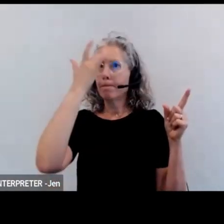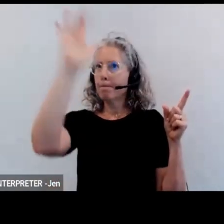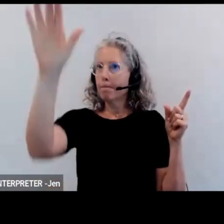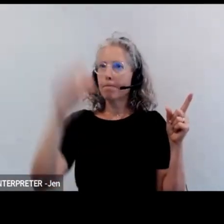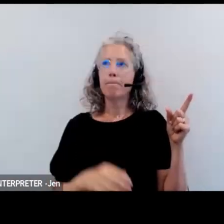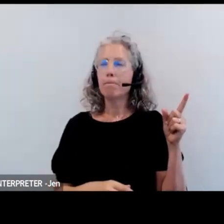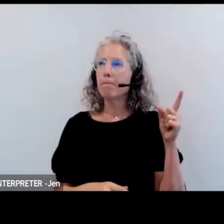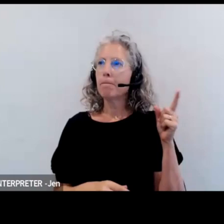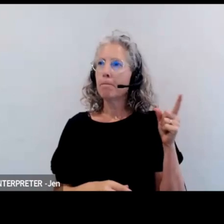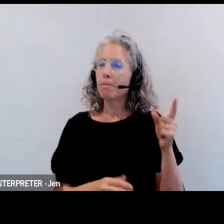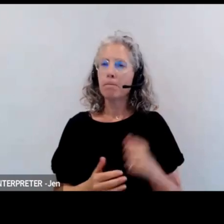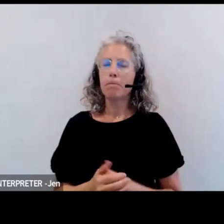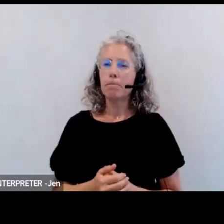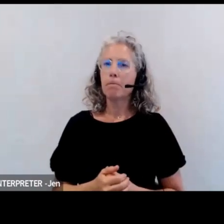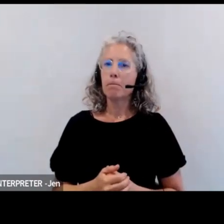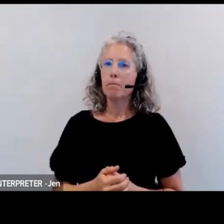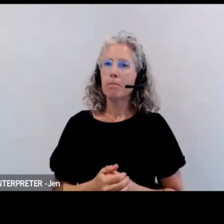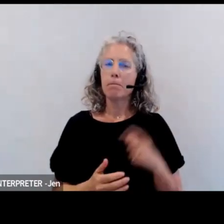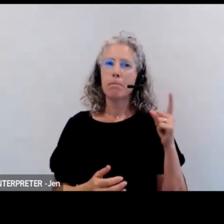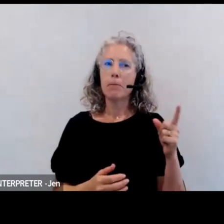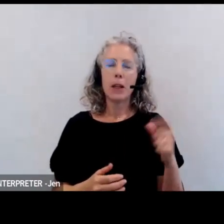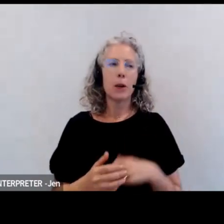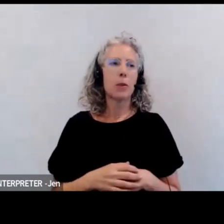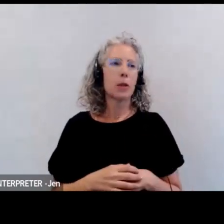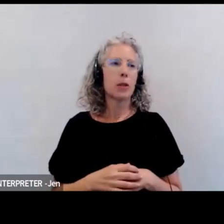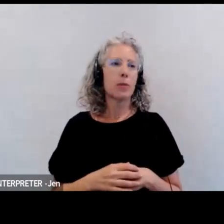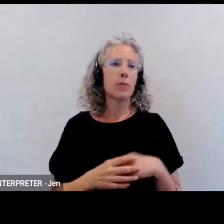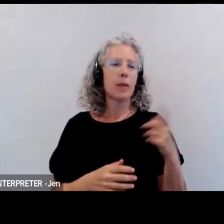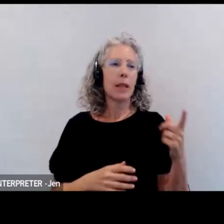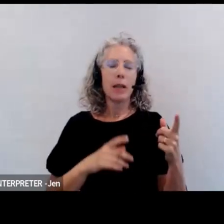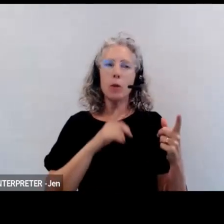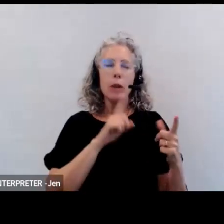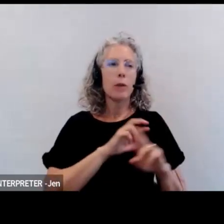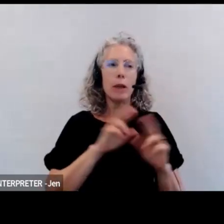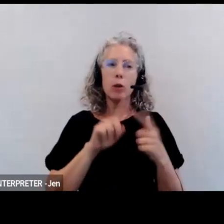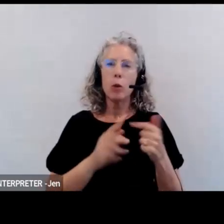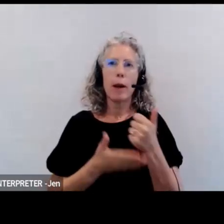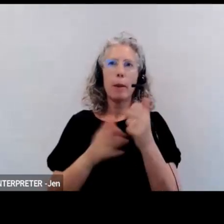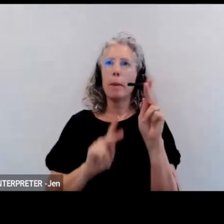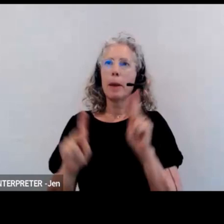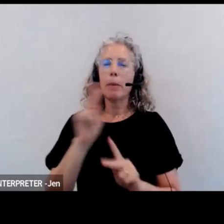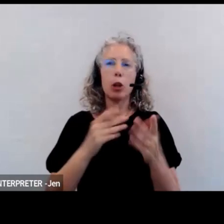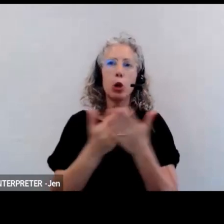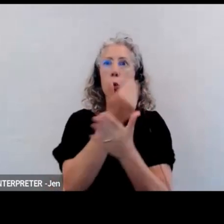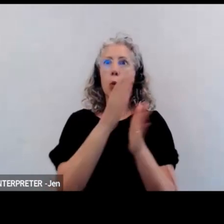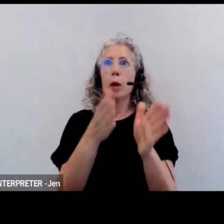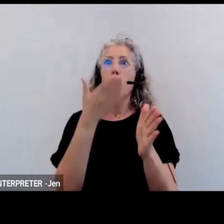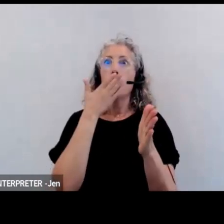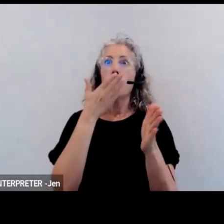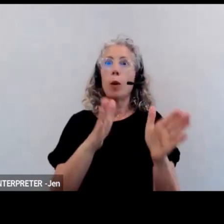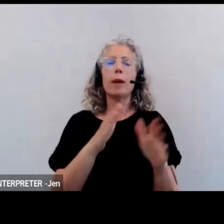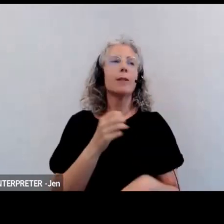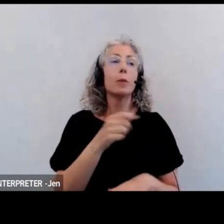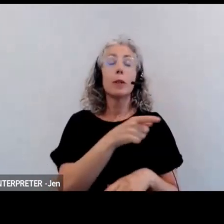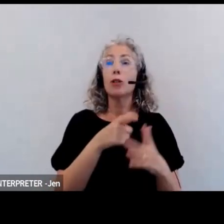and, kind of on the vanguard of being able to help people in a really good way. So he started calling people